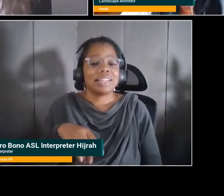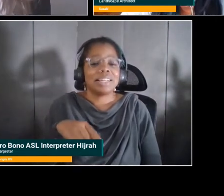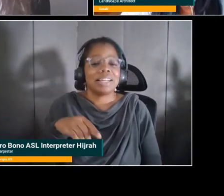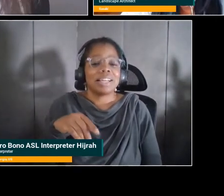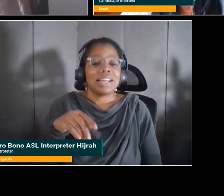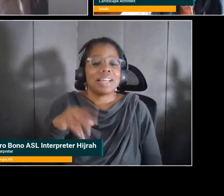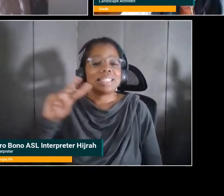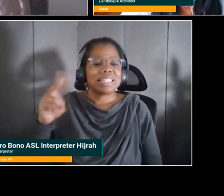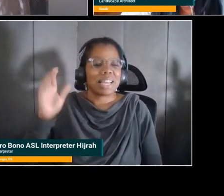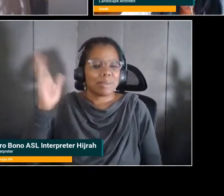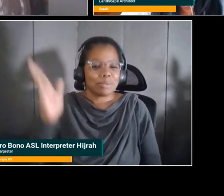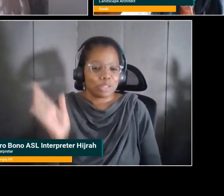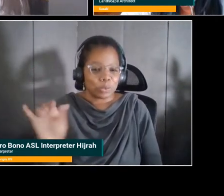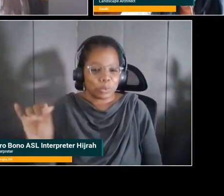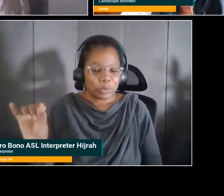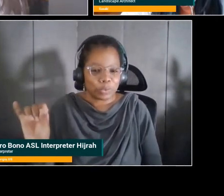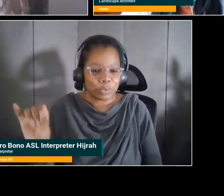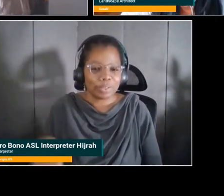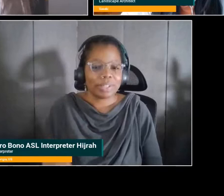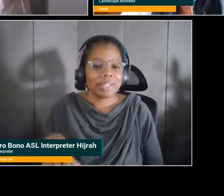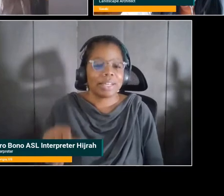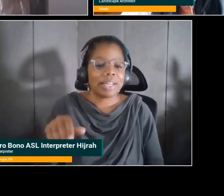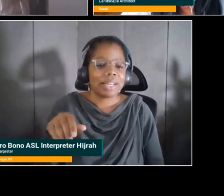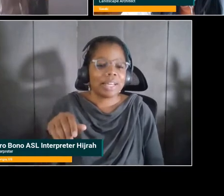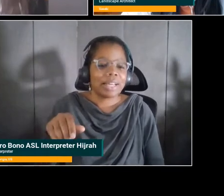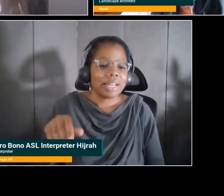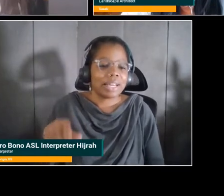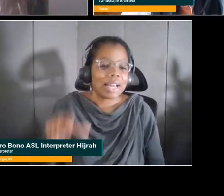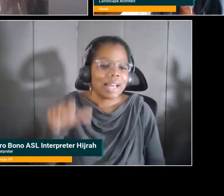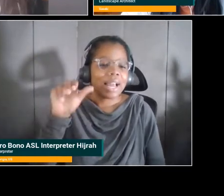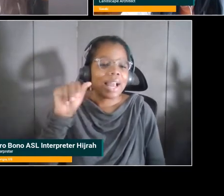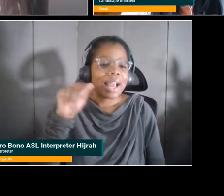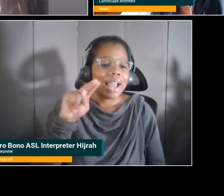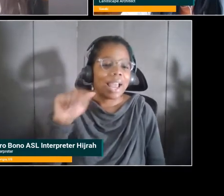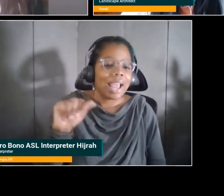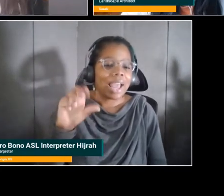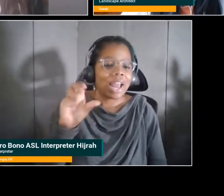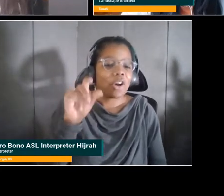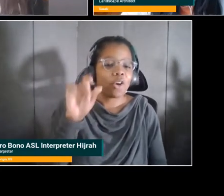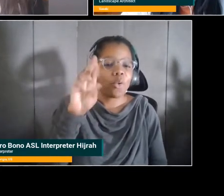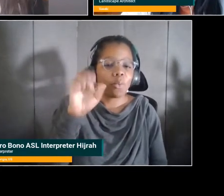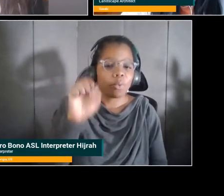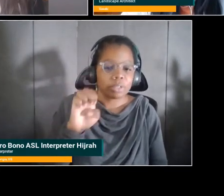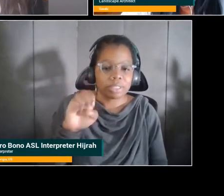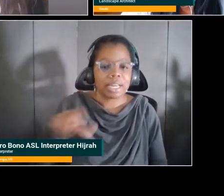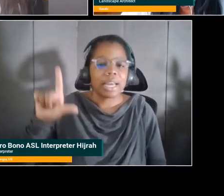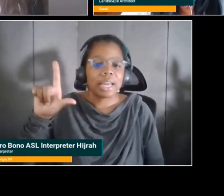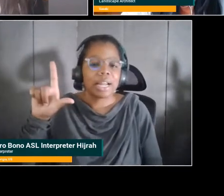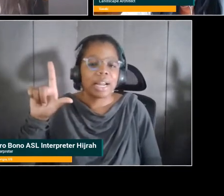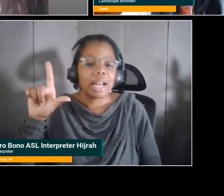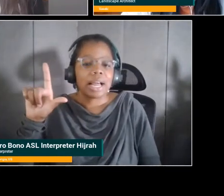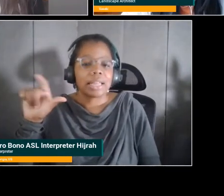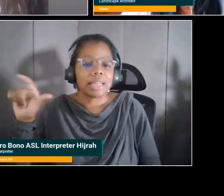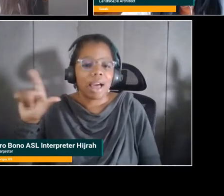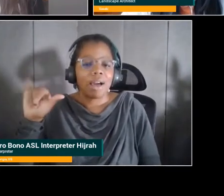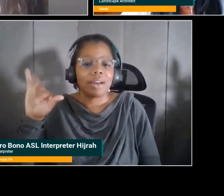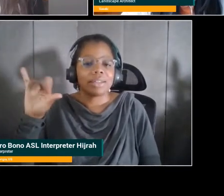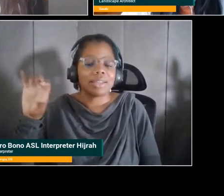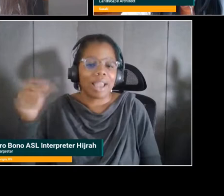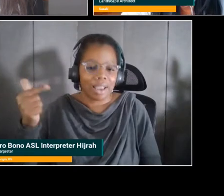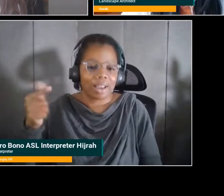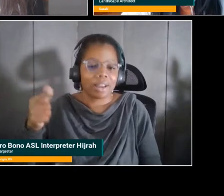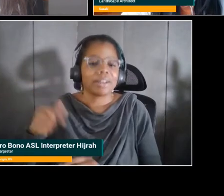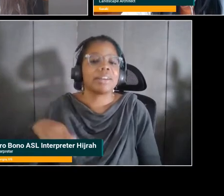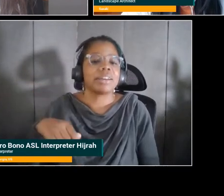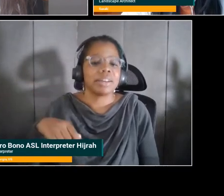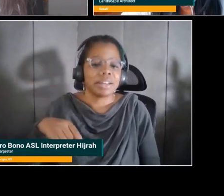presenters as well. Anna Cawrse and Lan Yang from Sasaki. The tool and research